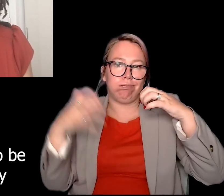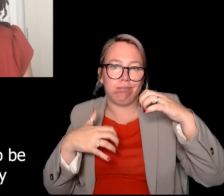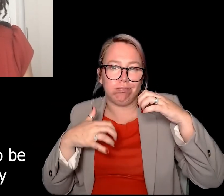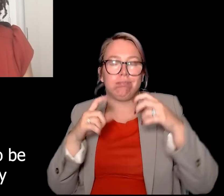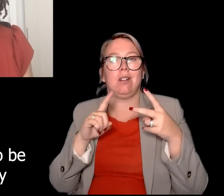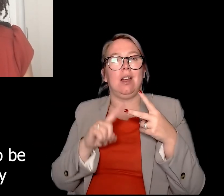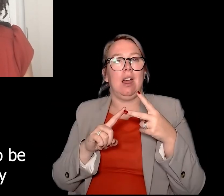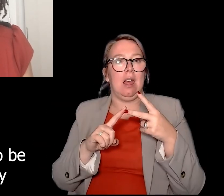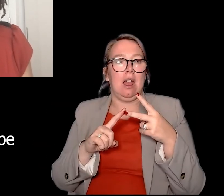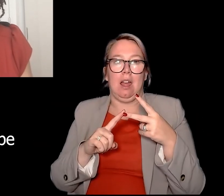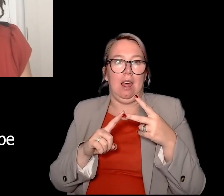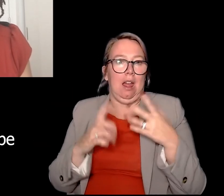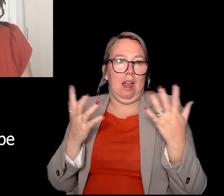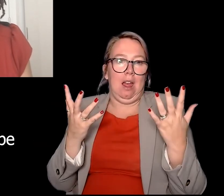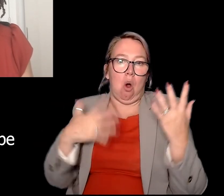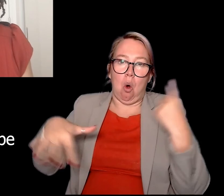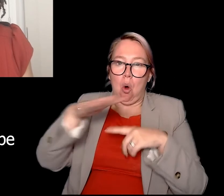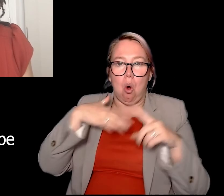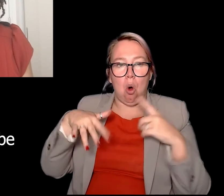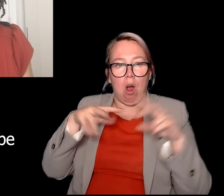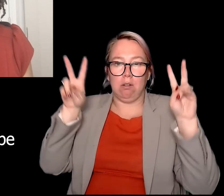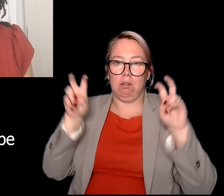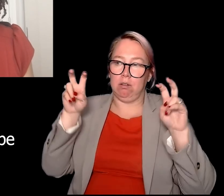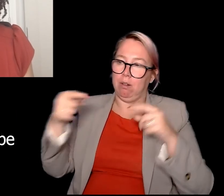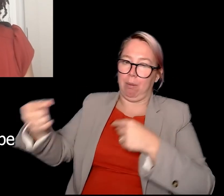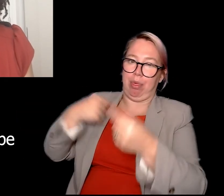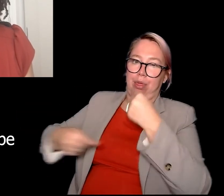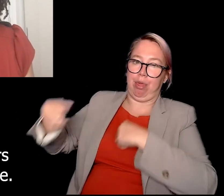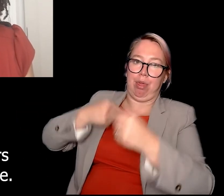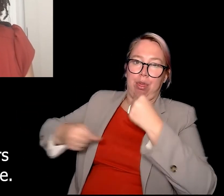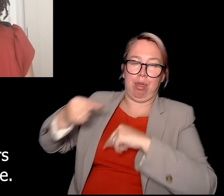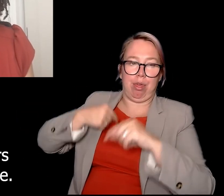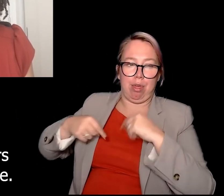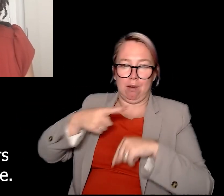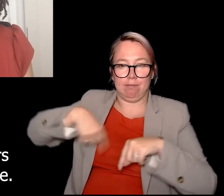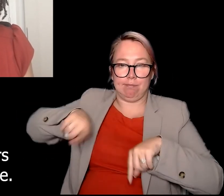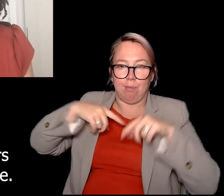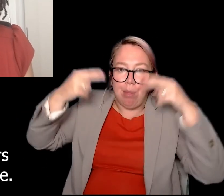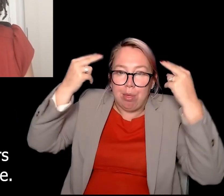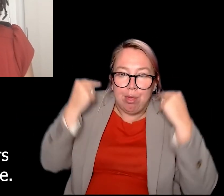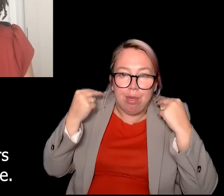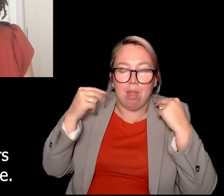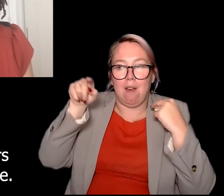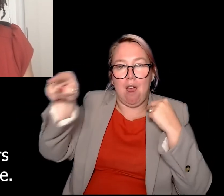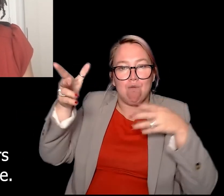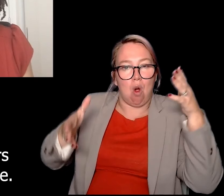be the downfall of society, and we're all gonna be subjects of their orders